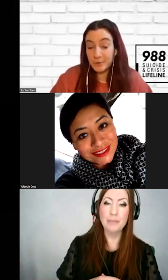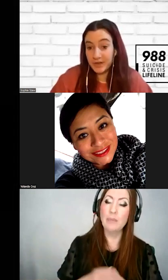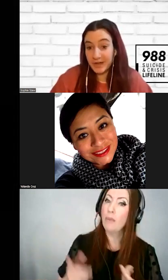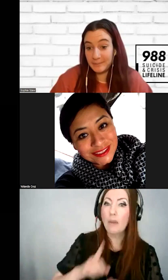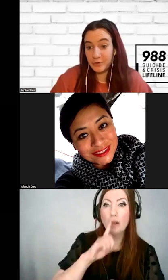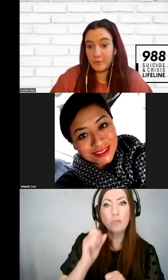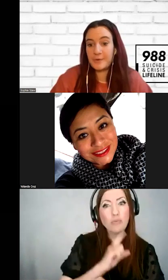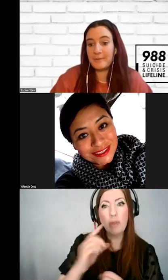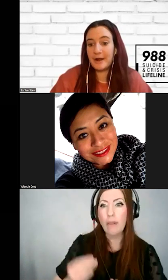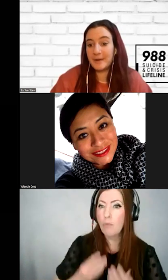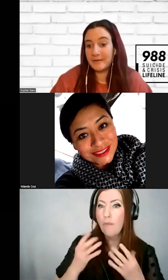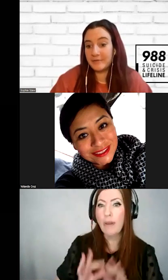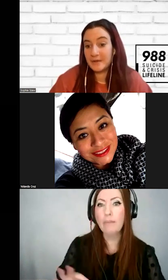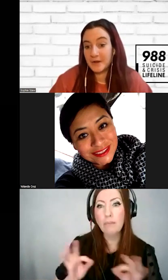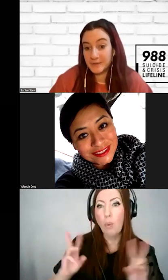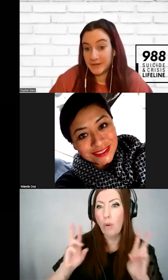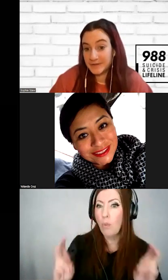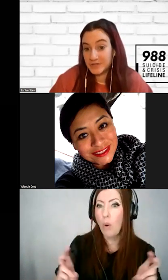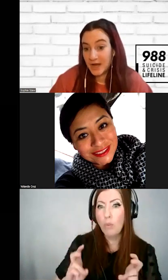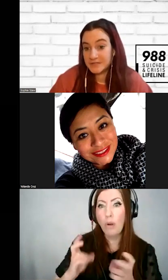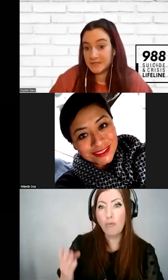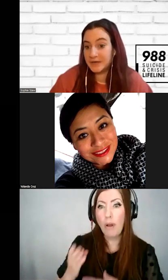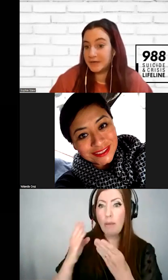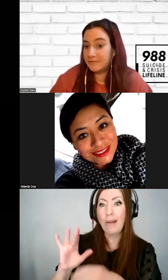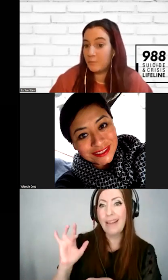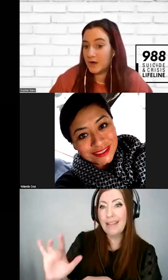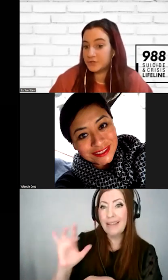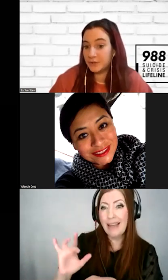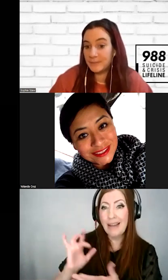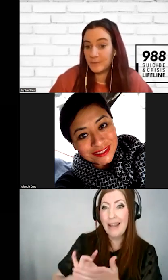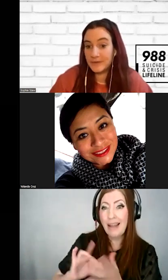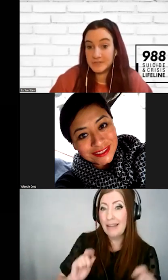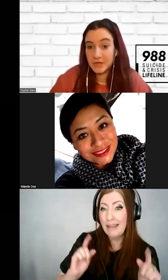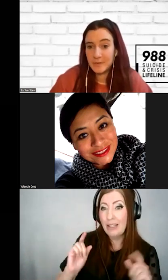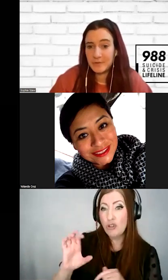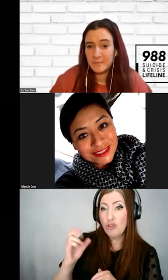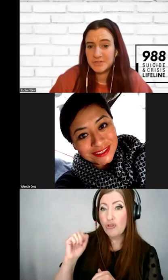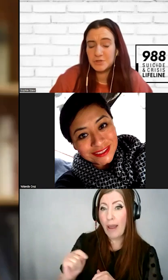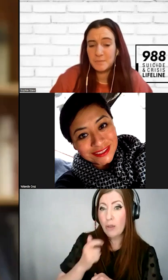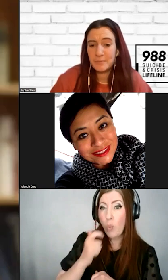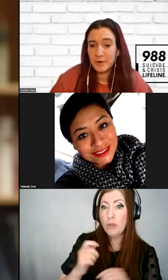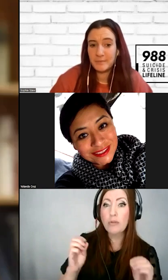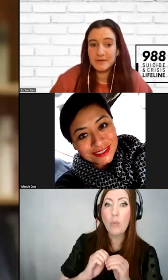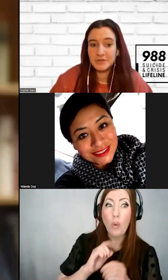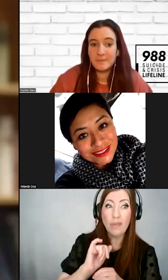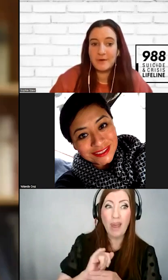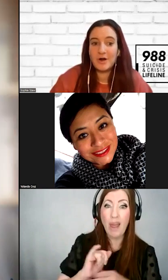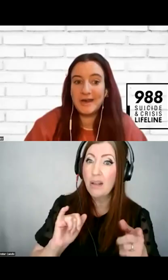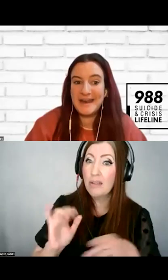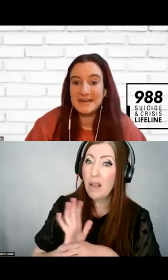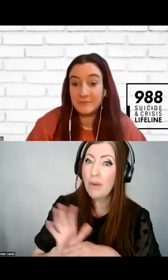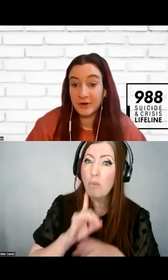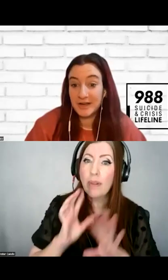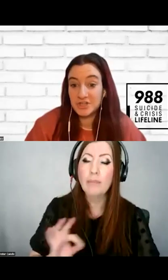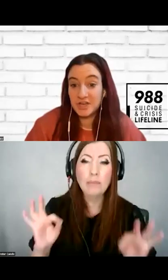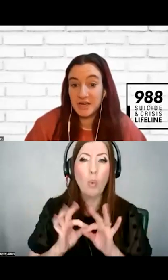Super moving and important quote. I recommend everybody click on the link in the chat to kind of watch a little bit more about that documentary, but just super important reminder about our